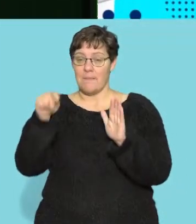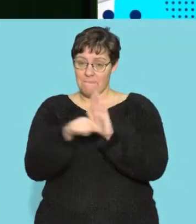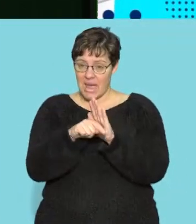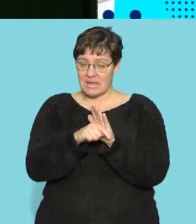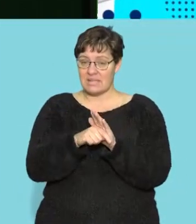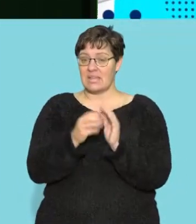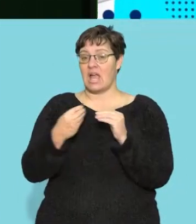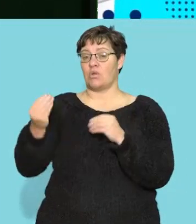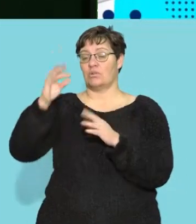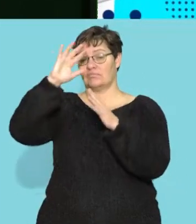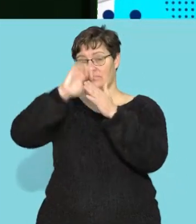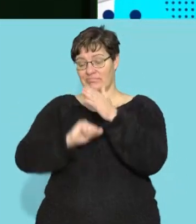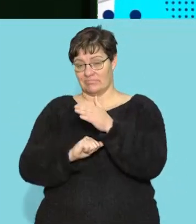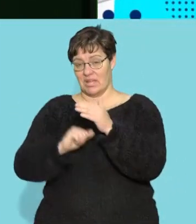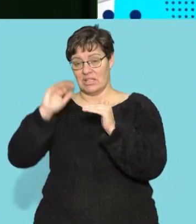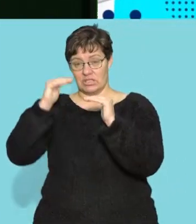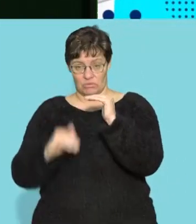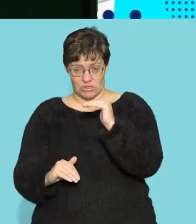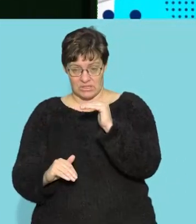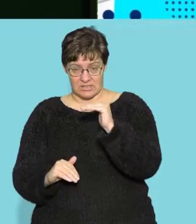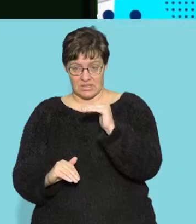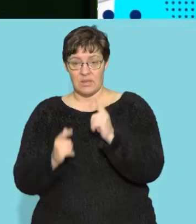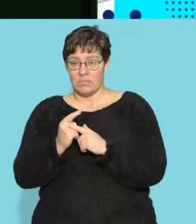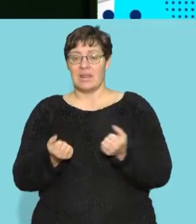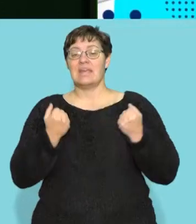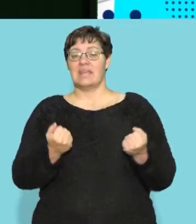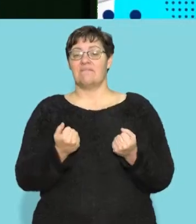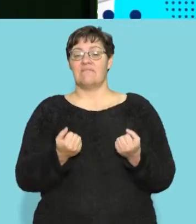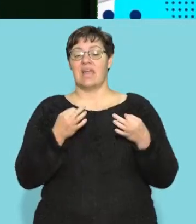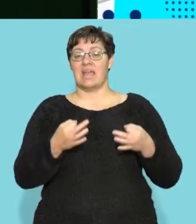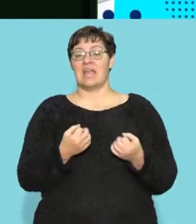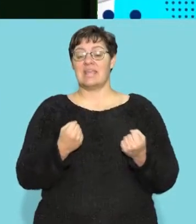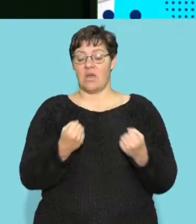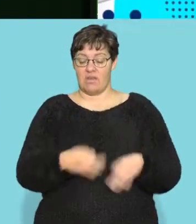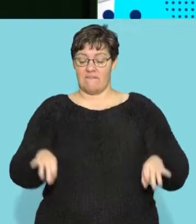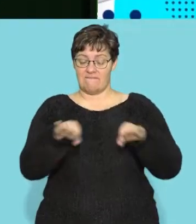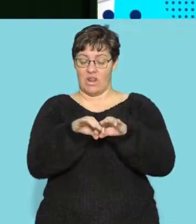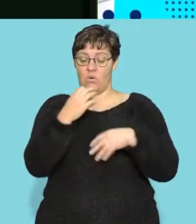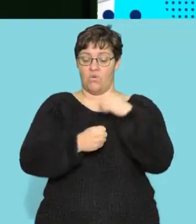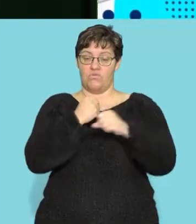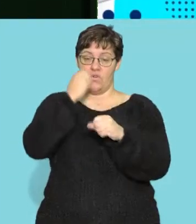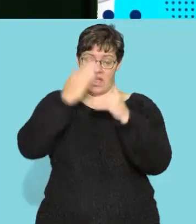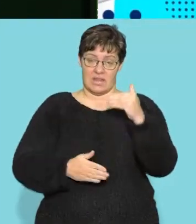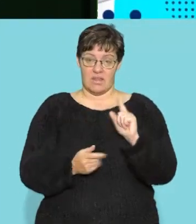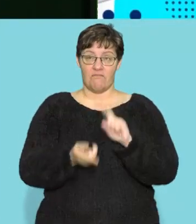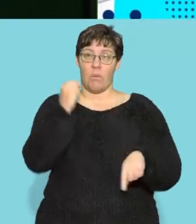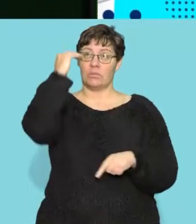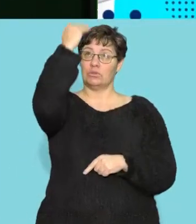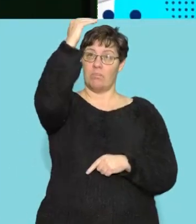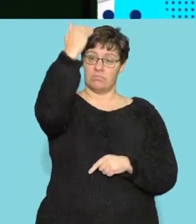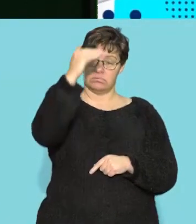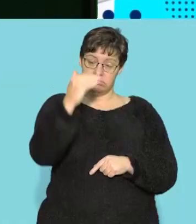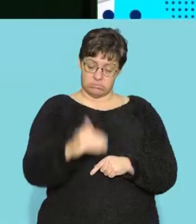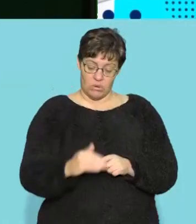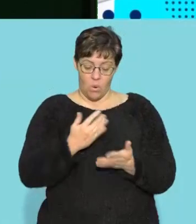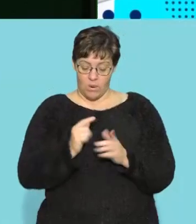accumulated depreciation will then give you your carrying value at the end of the year. Those 2 figures, when you're working top to bottom